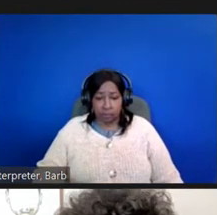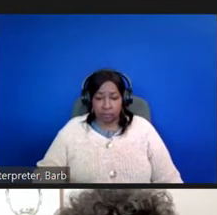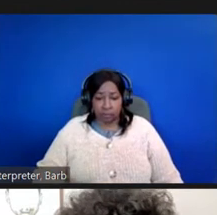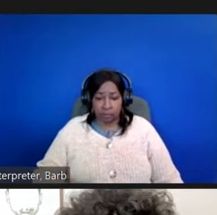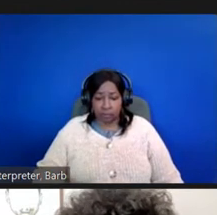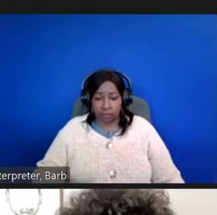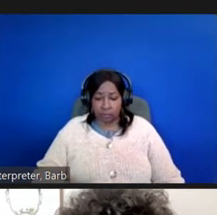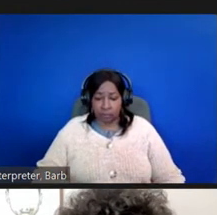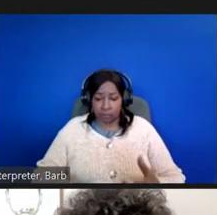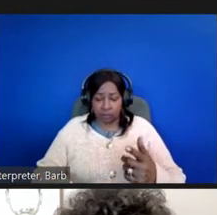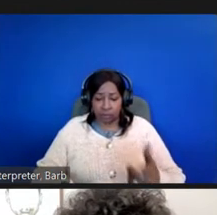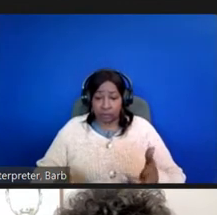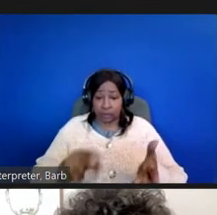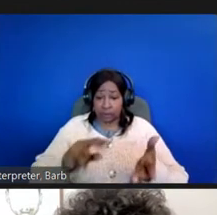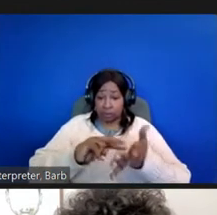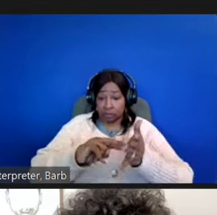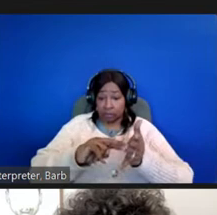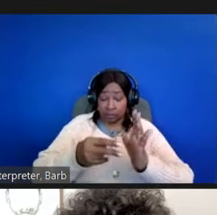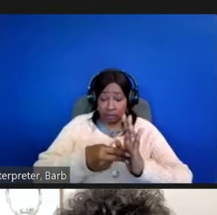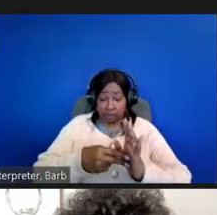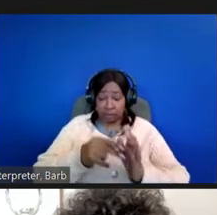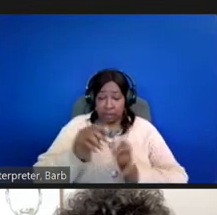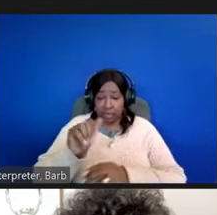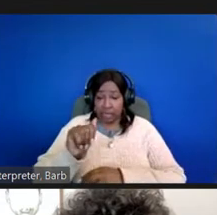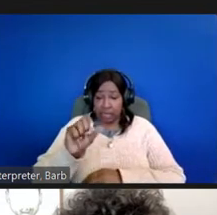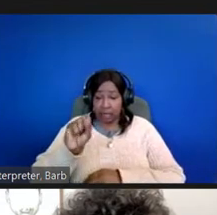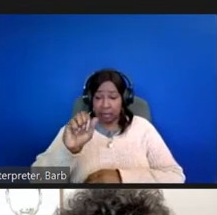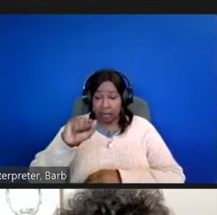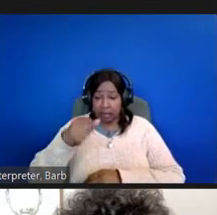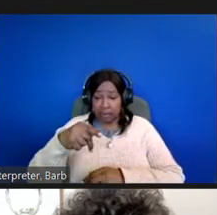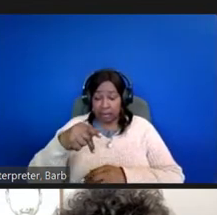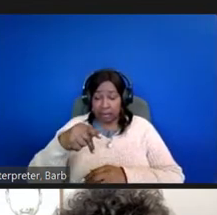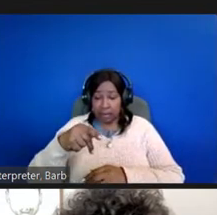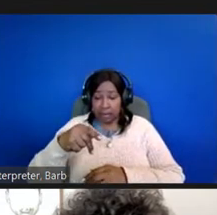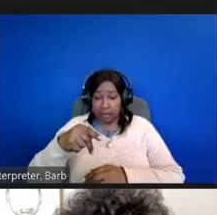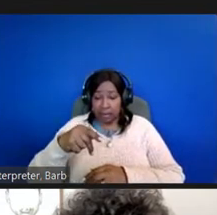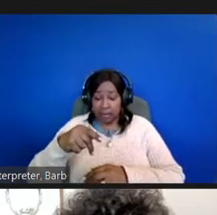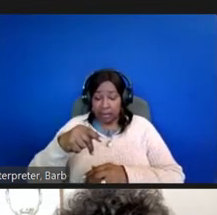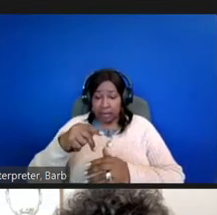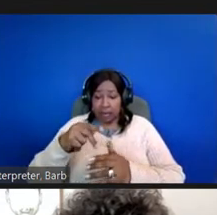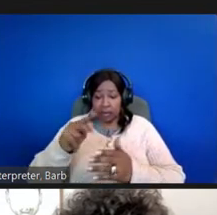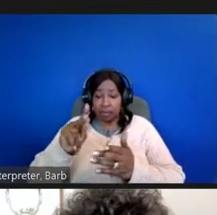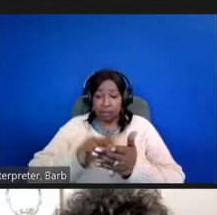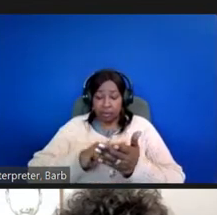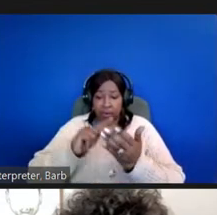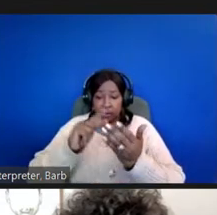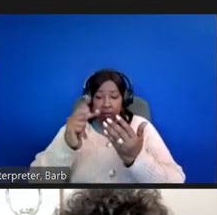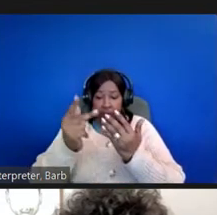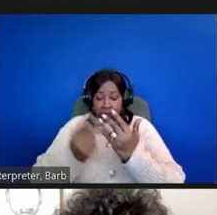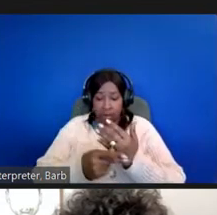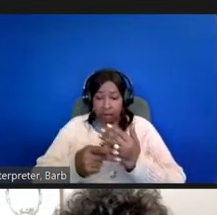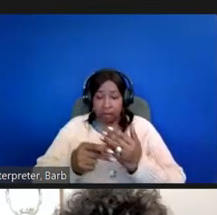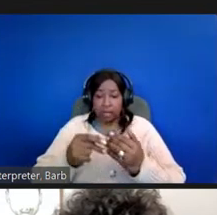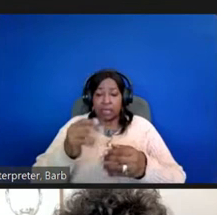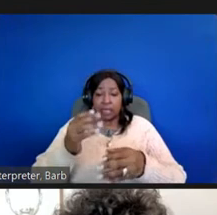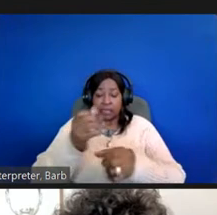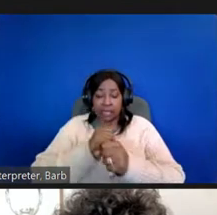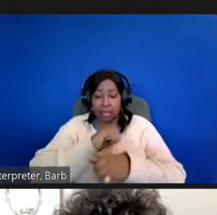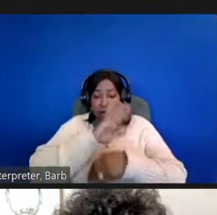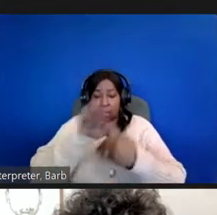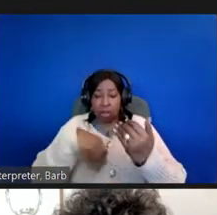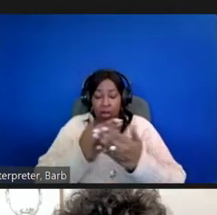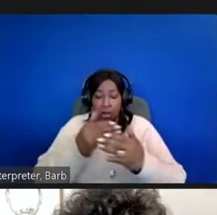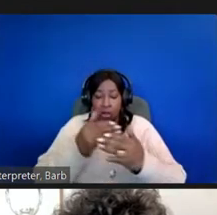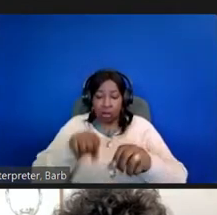The intent of the ASAP program is to get every station complete at the end of the program, Doreen. So the projects that